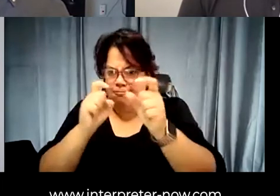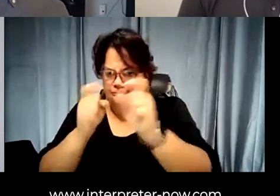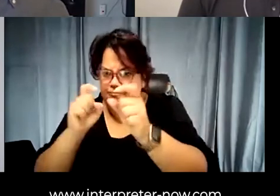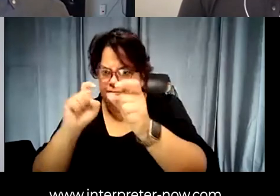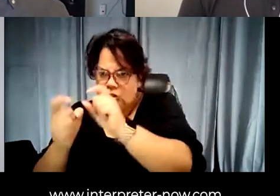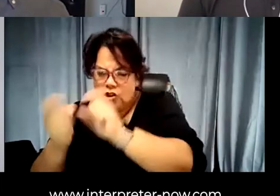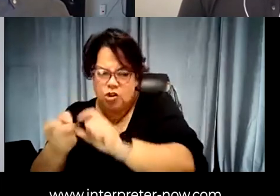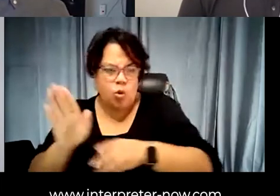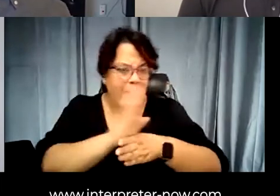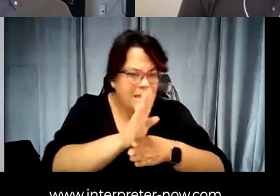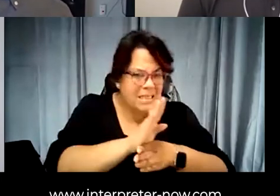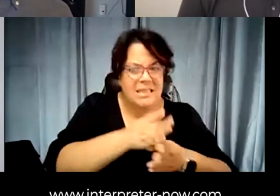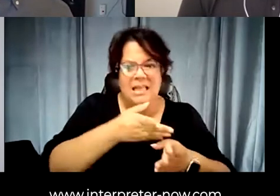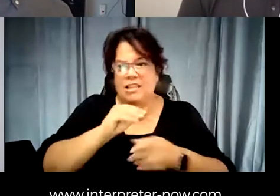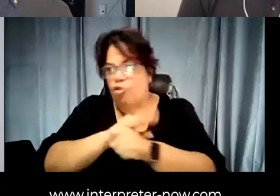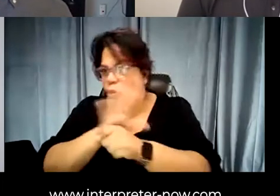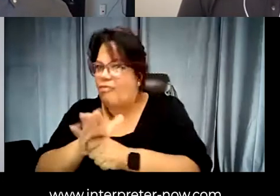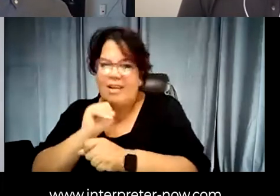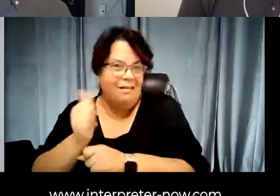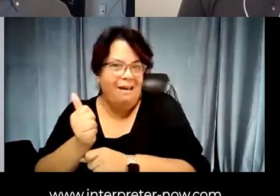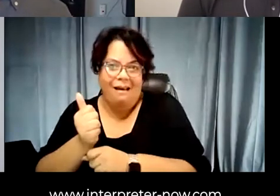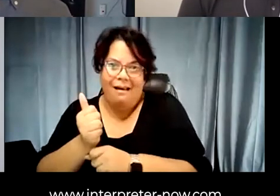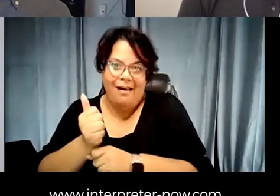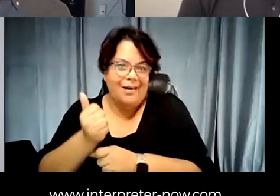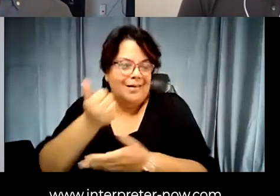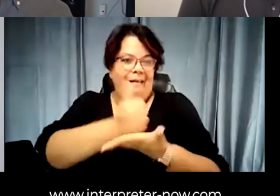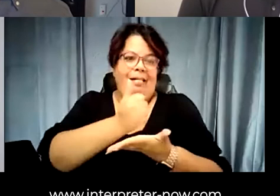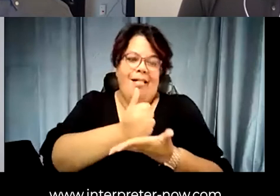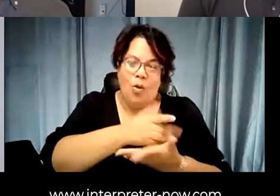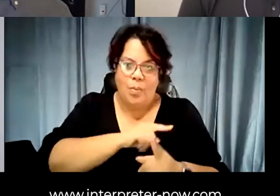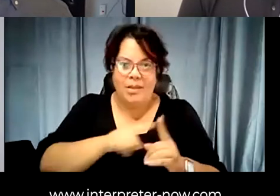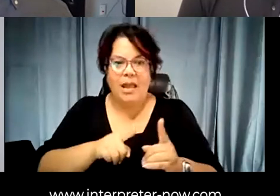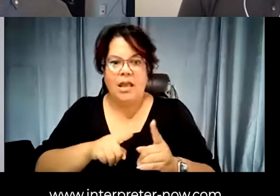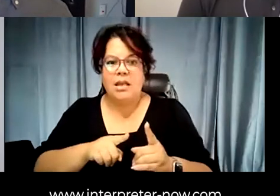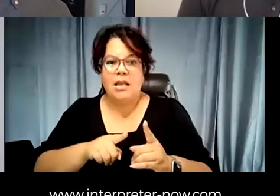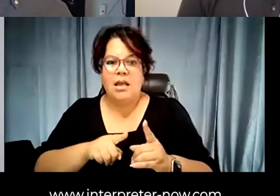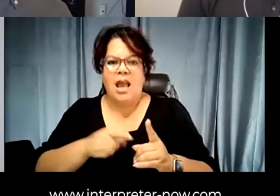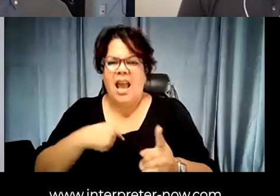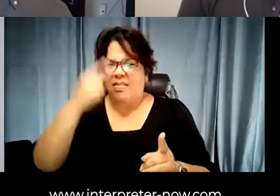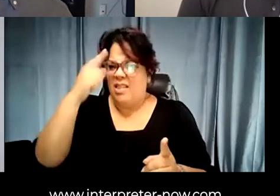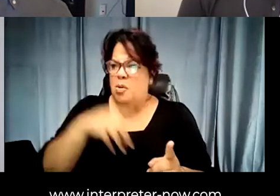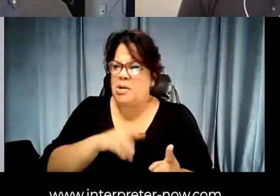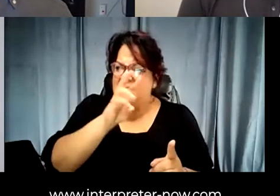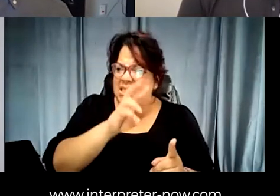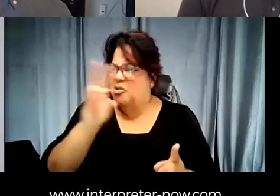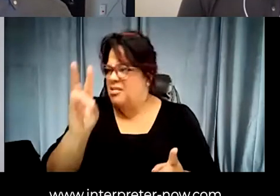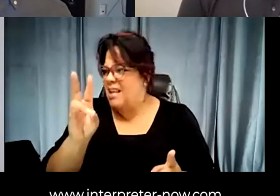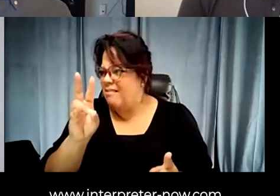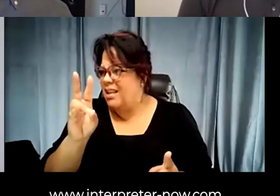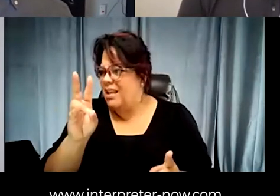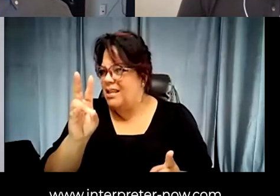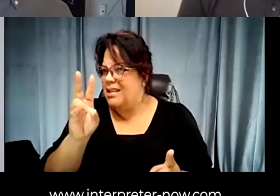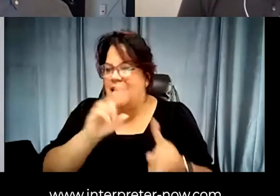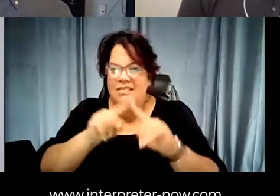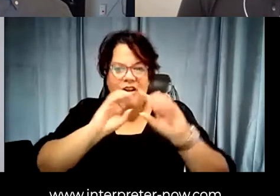our business. Certainly COVID did not help. And I think at one point in time, I counted, we went through maybe 6 or 7